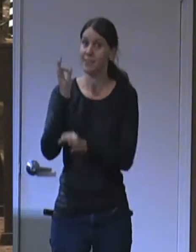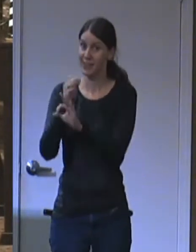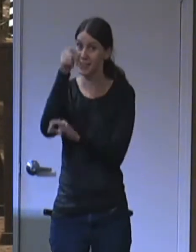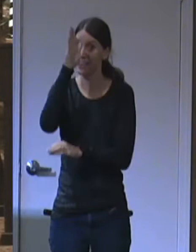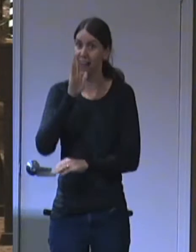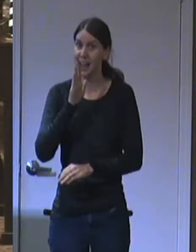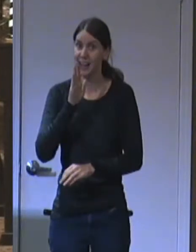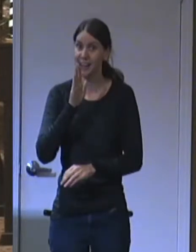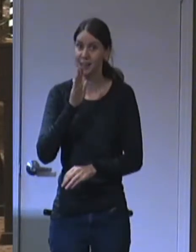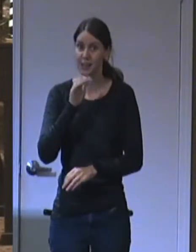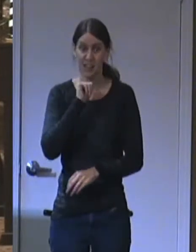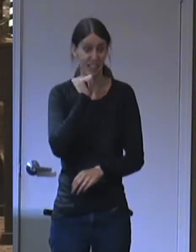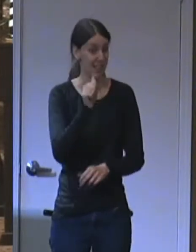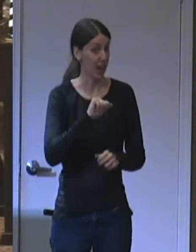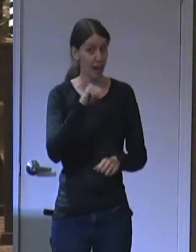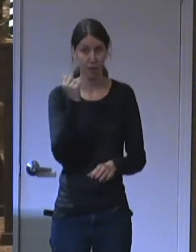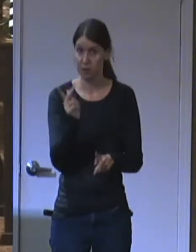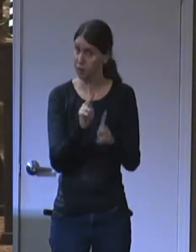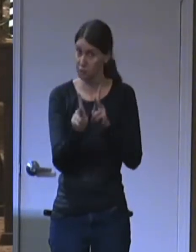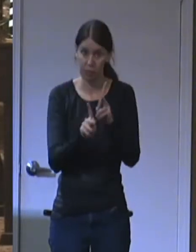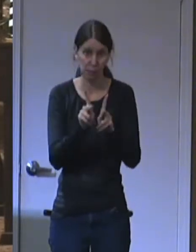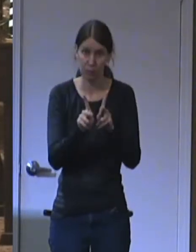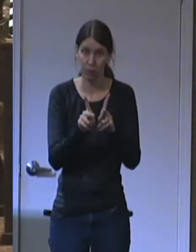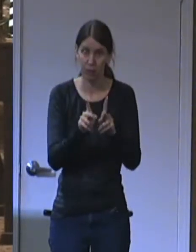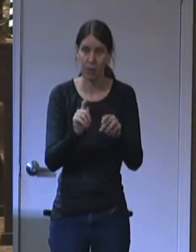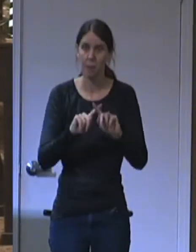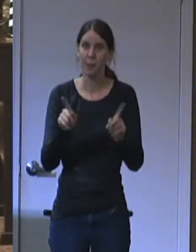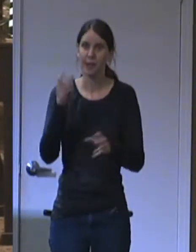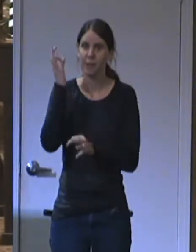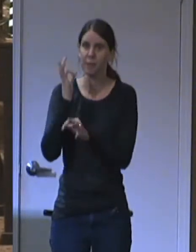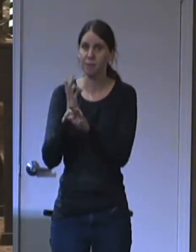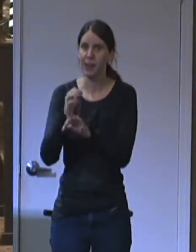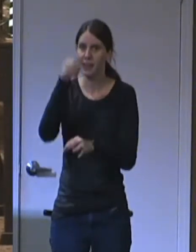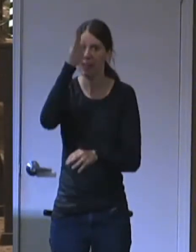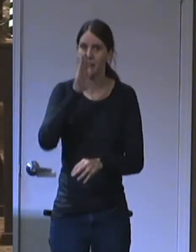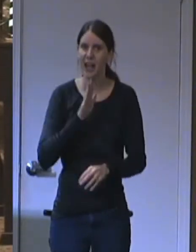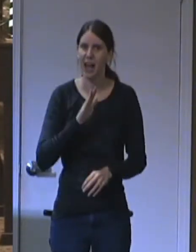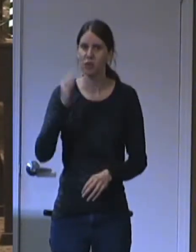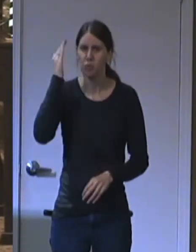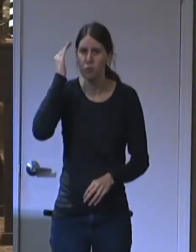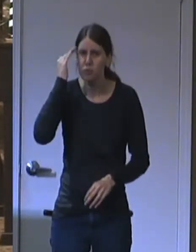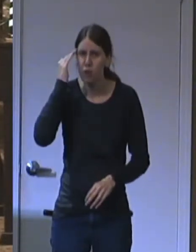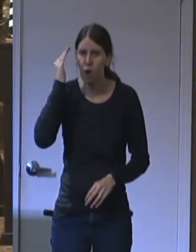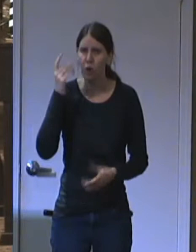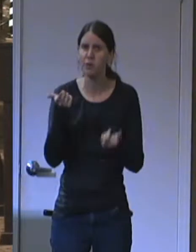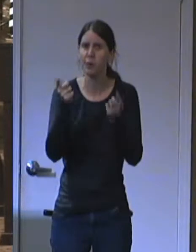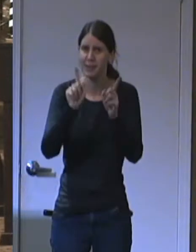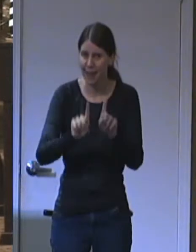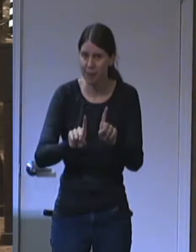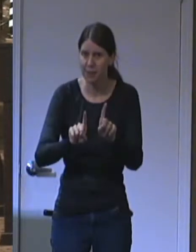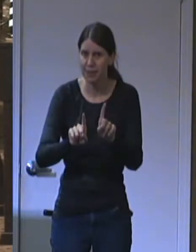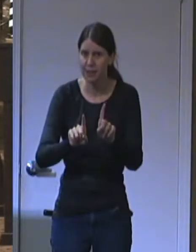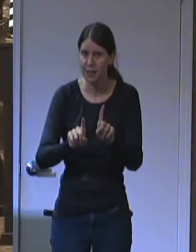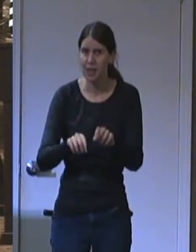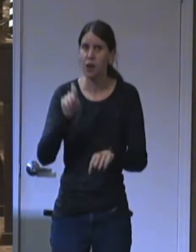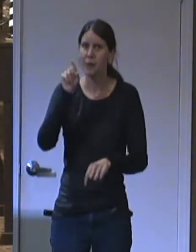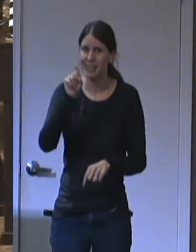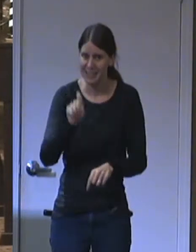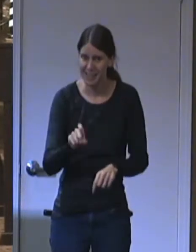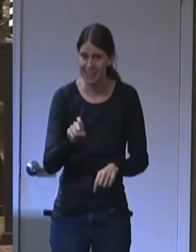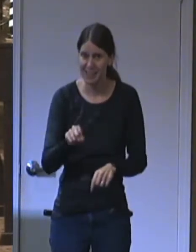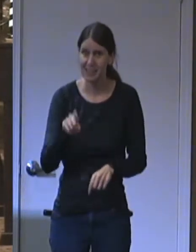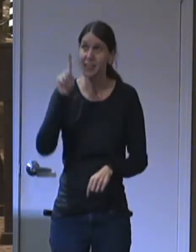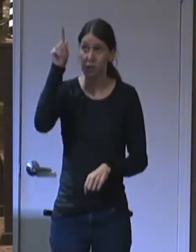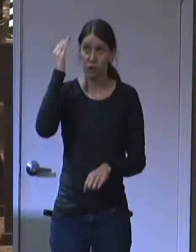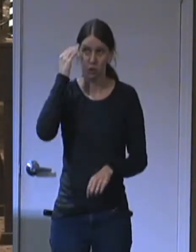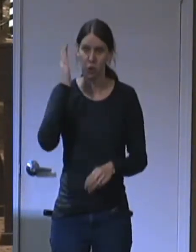God, not in the people around us. But faith that God knew what He was doing when He brought those people into our lives. That God knew what He was